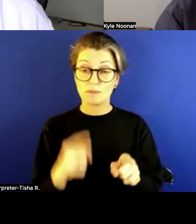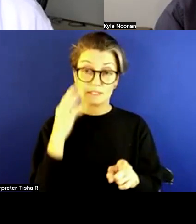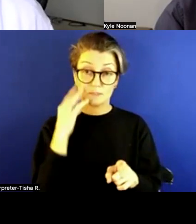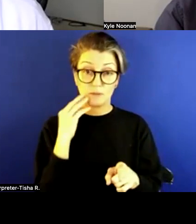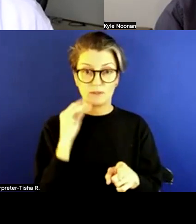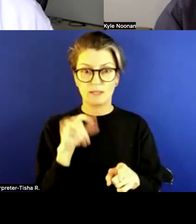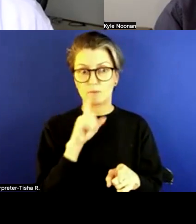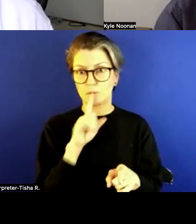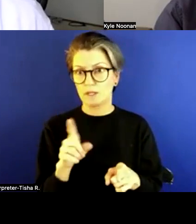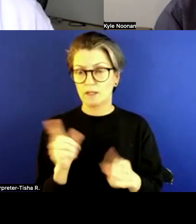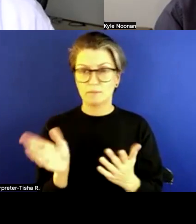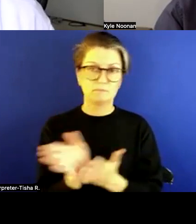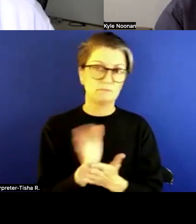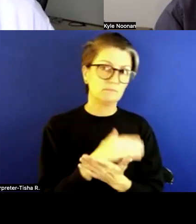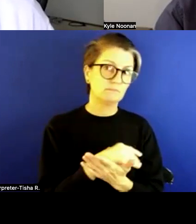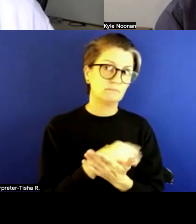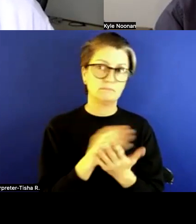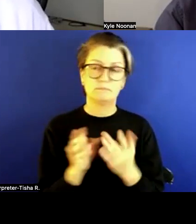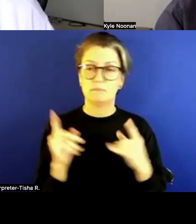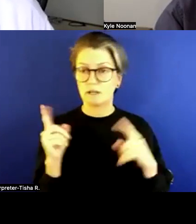so vast and so complex.